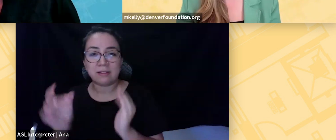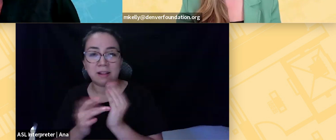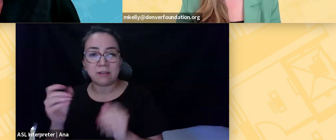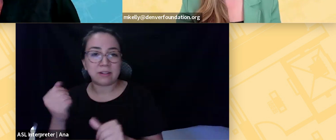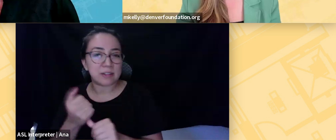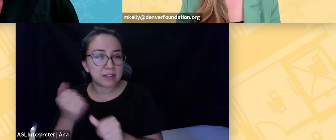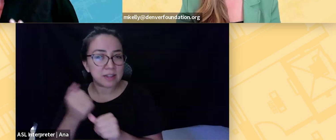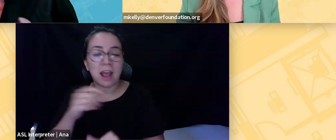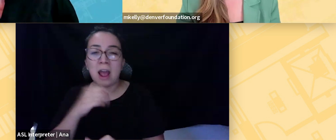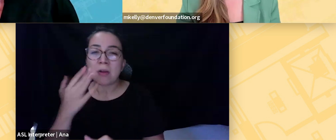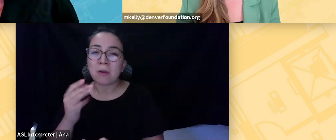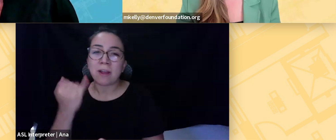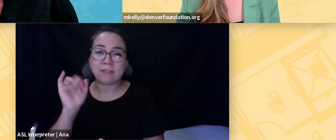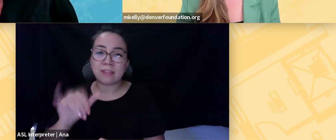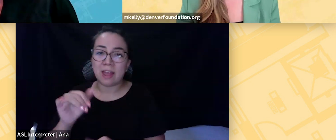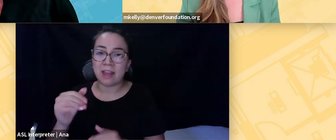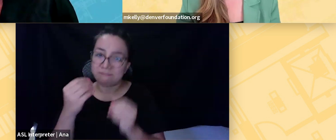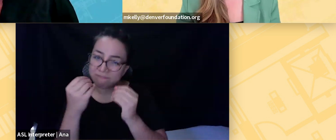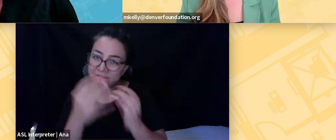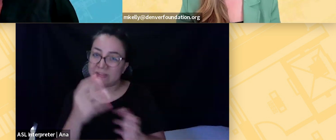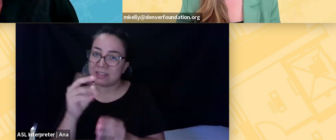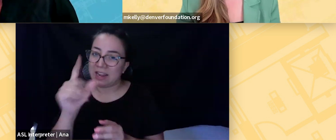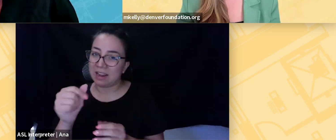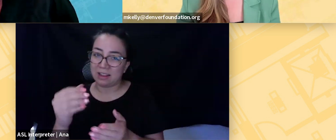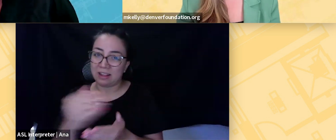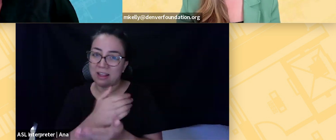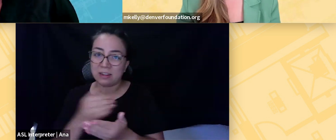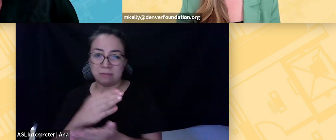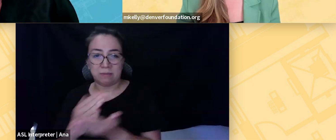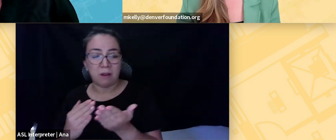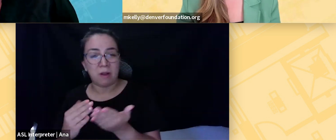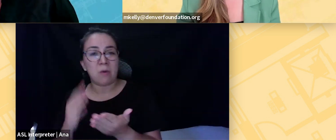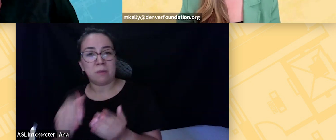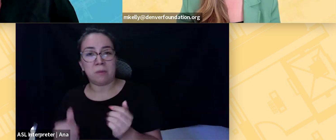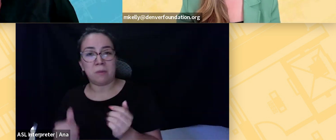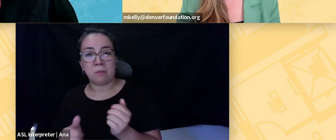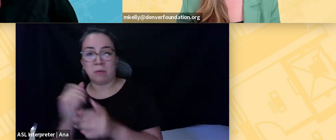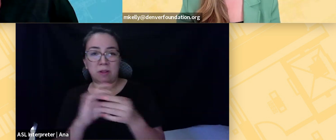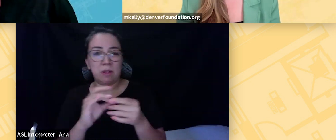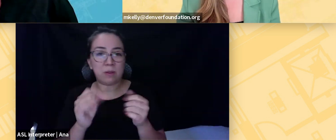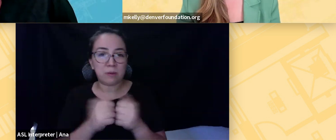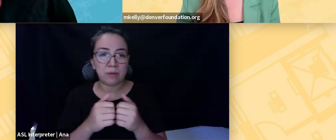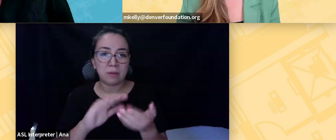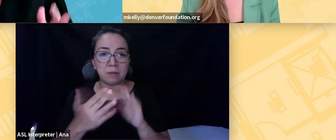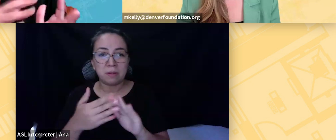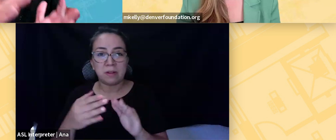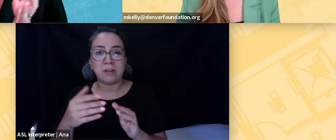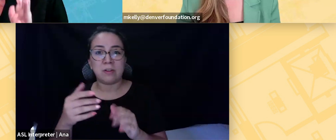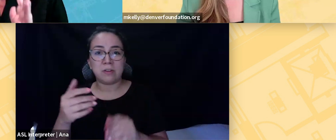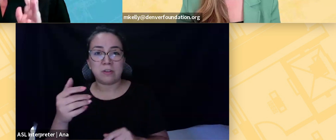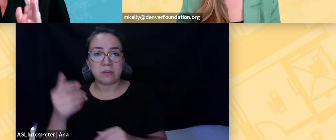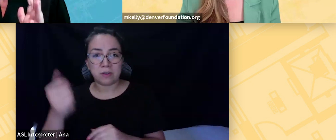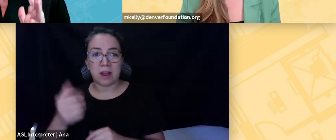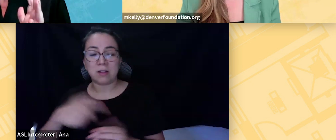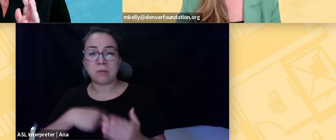that the data collection component would be the most resonant with the community grants program. I think it would be